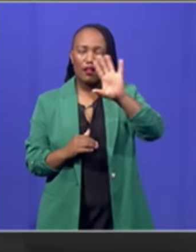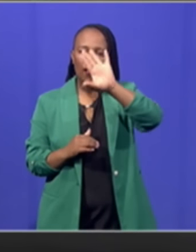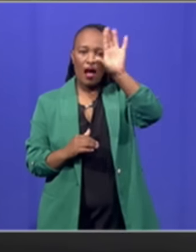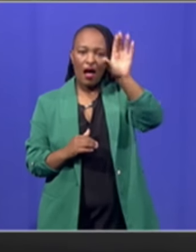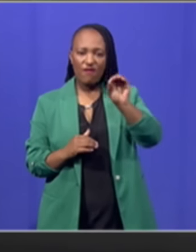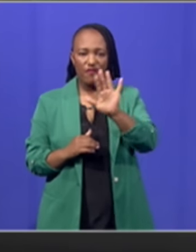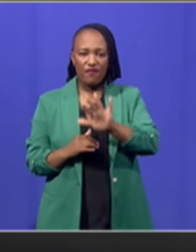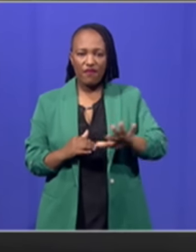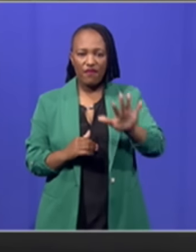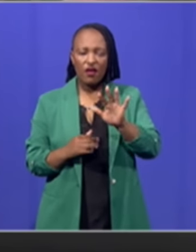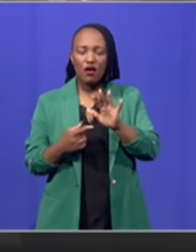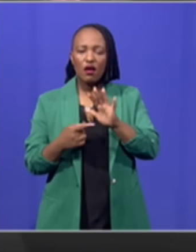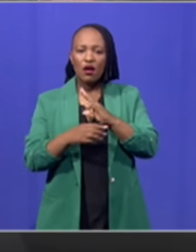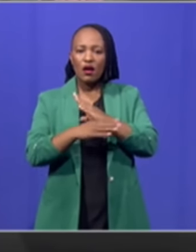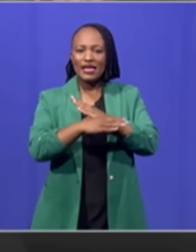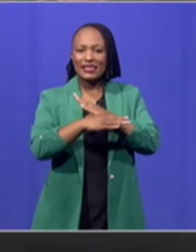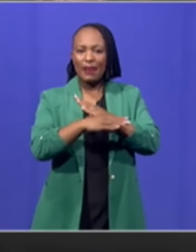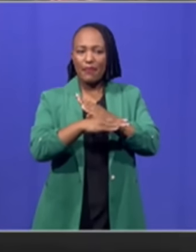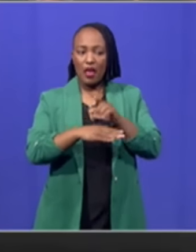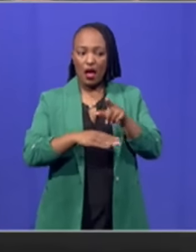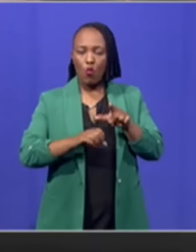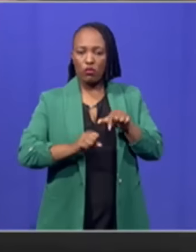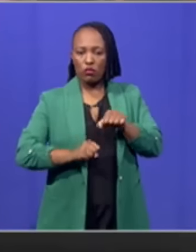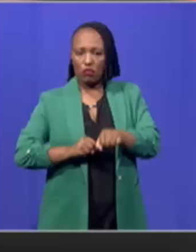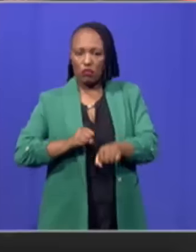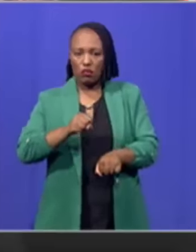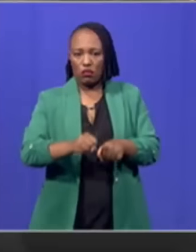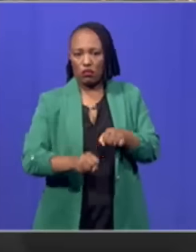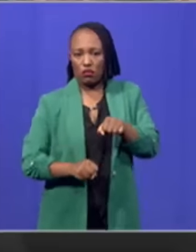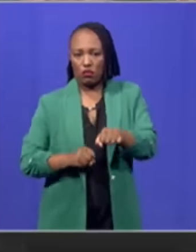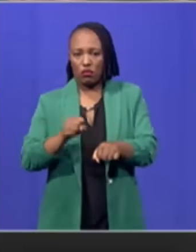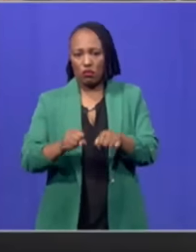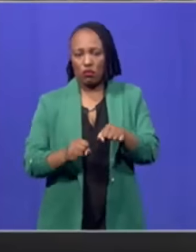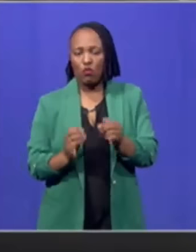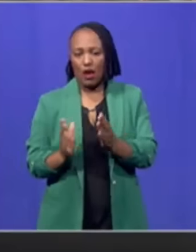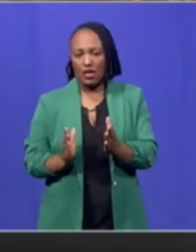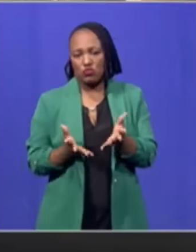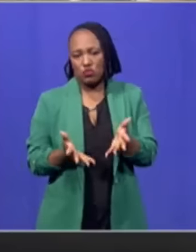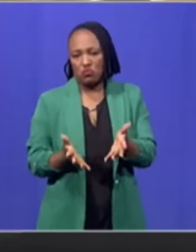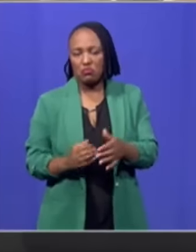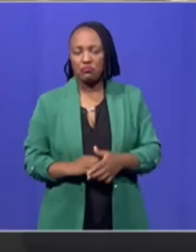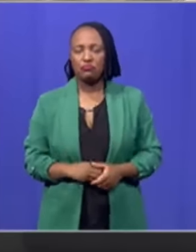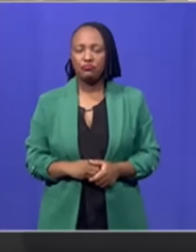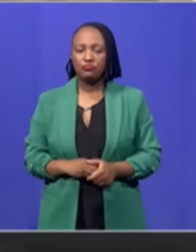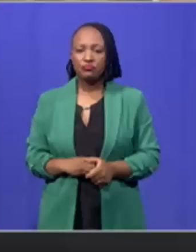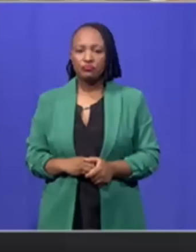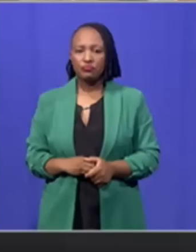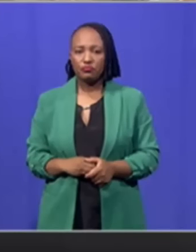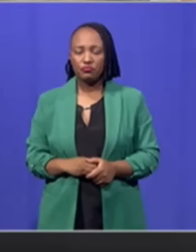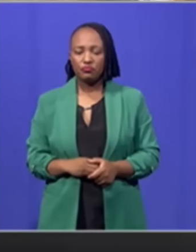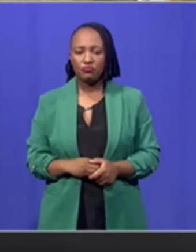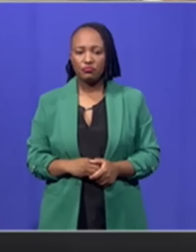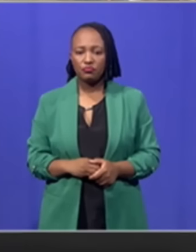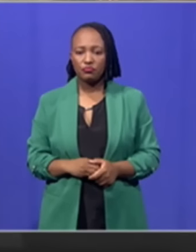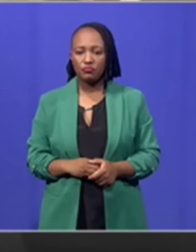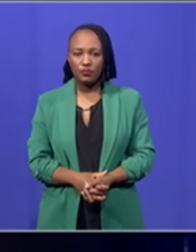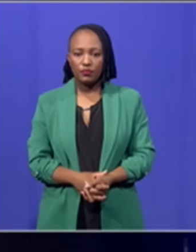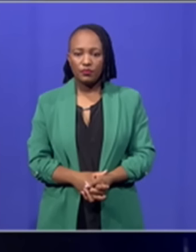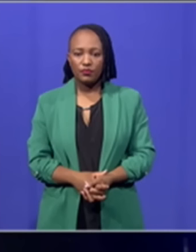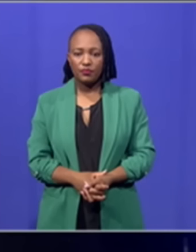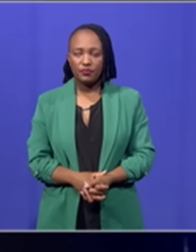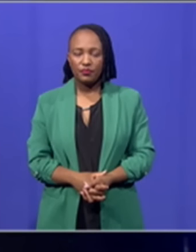go akaretsa naga ya Zambia ka baesekele ya gagwe. Ke Katlego Nyoni wa dikgang tsa SABC, Hamashamba